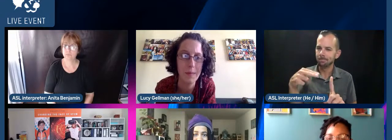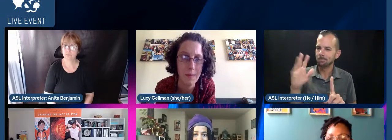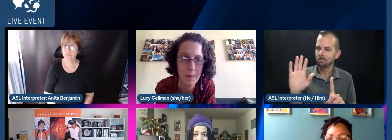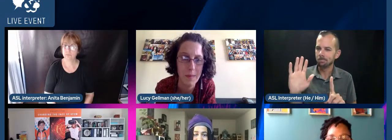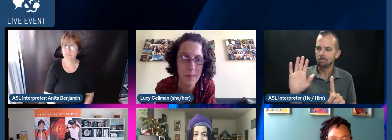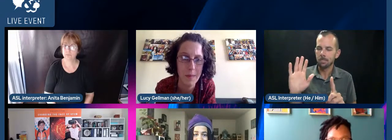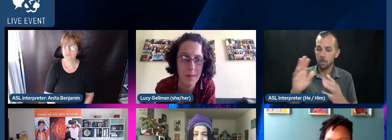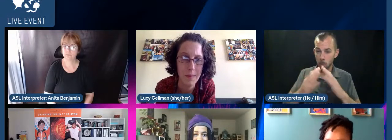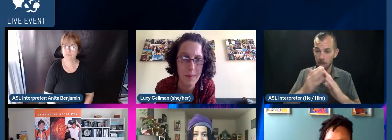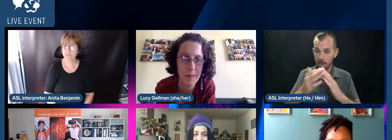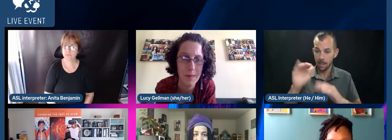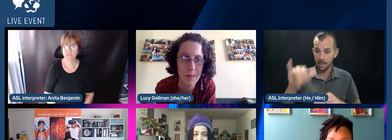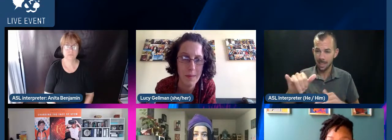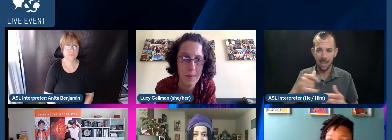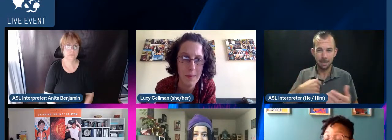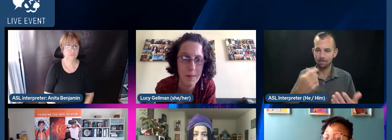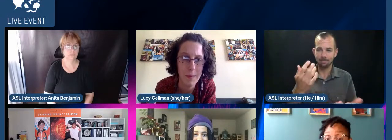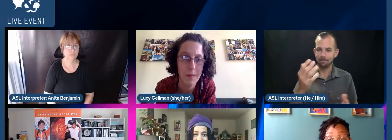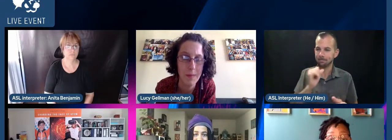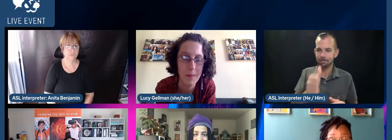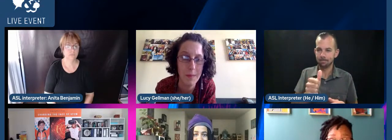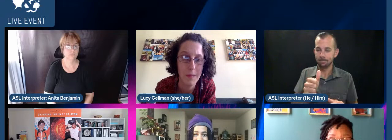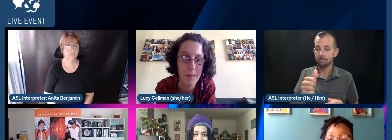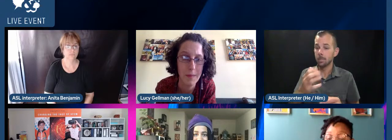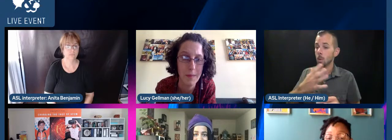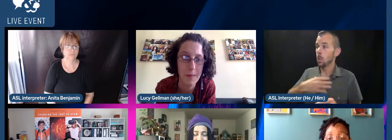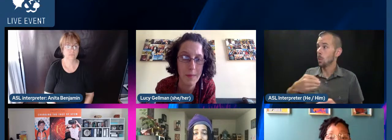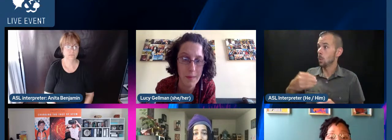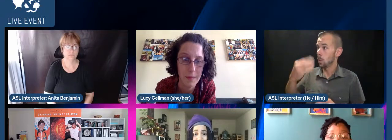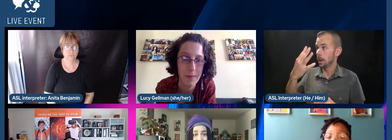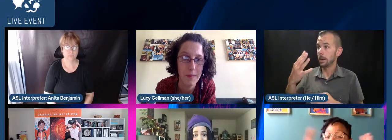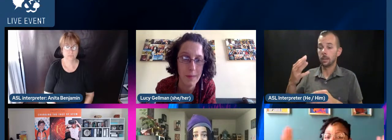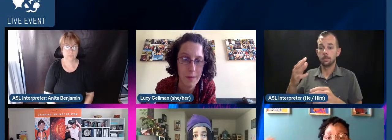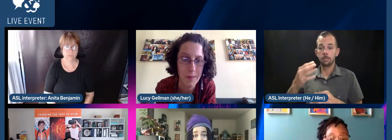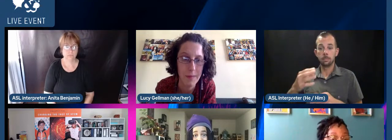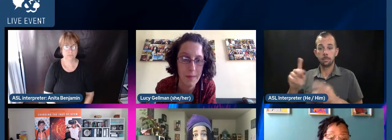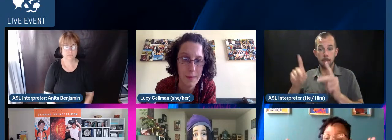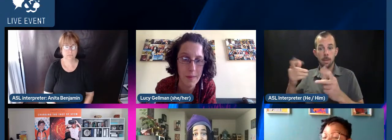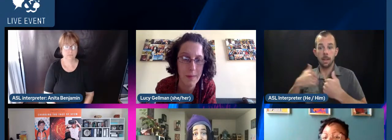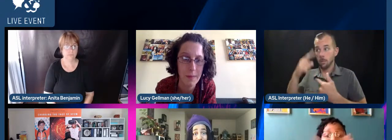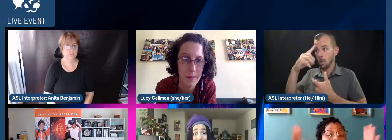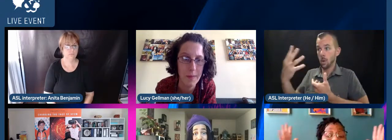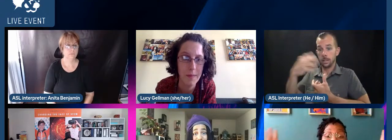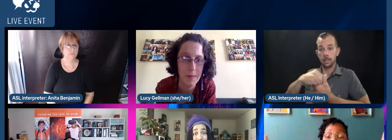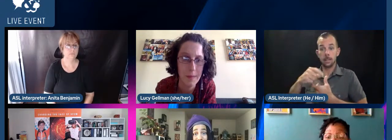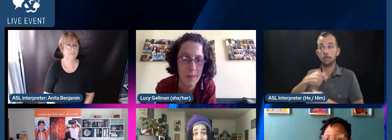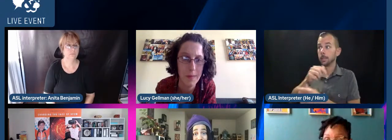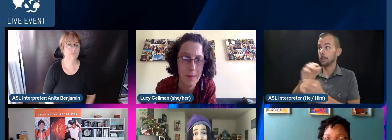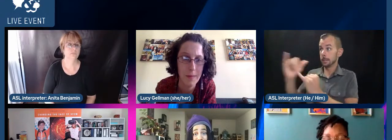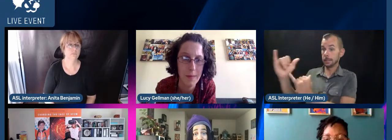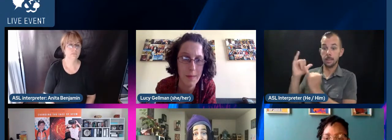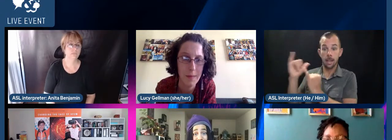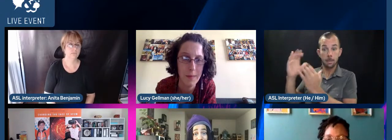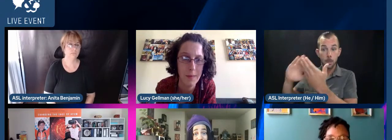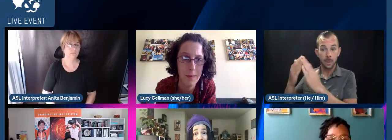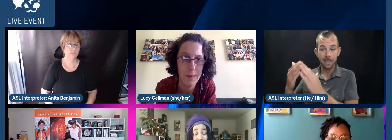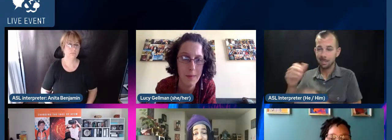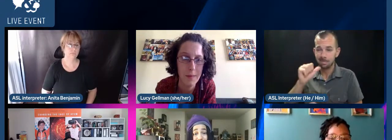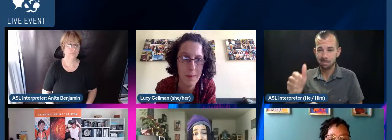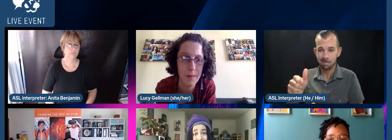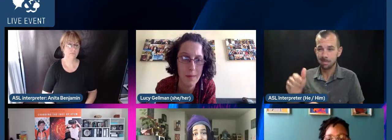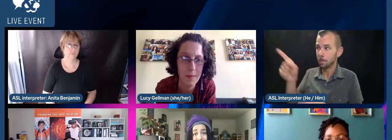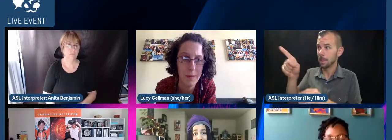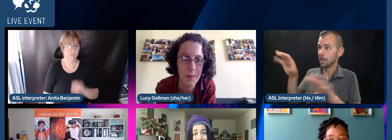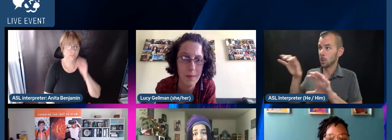you know? Like, I am not in community with white autistics. They be wilding, they be out here doing and saying just whatever. You know, like I think